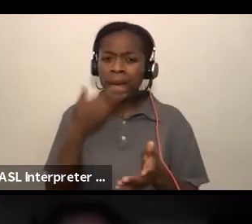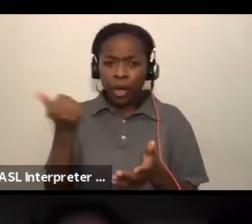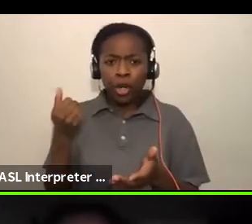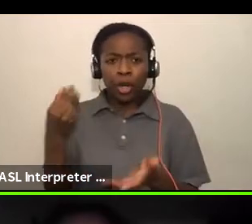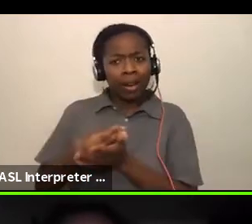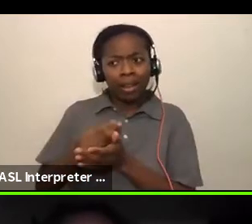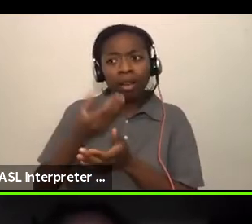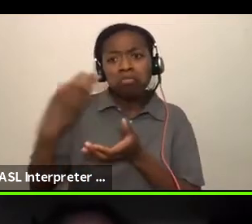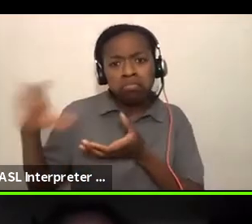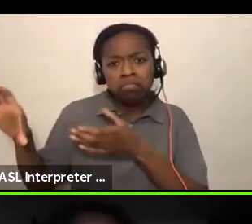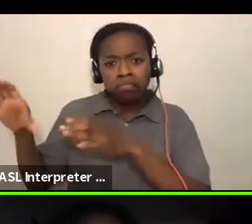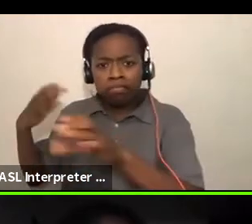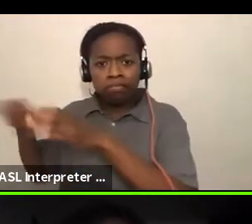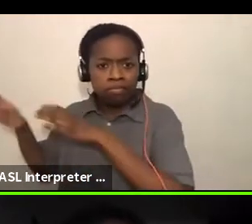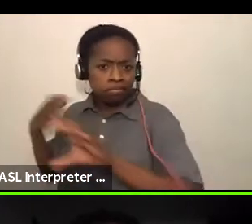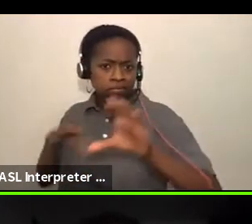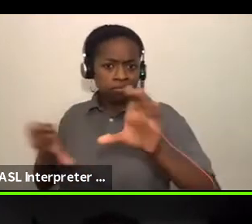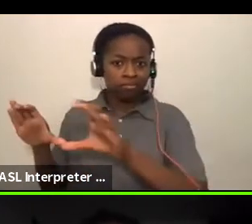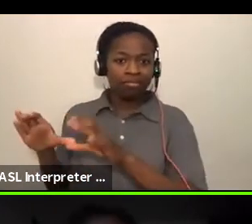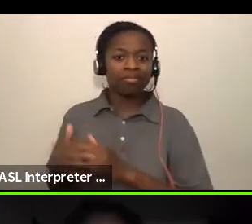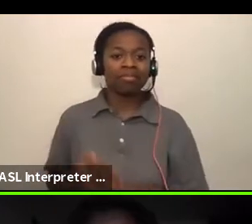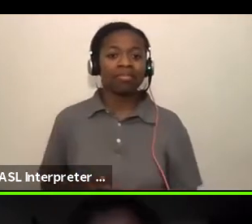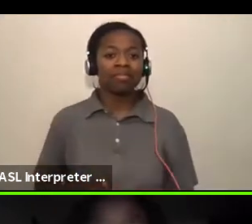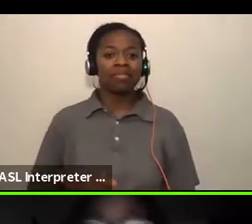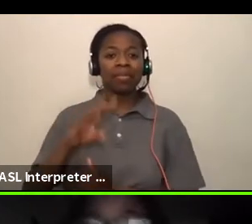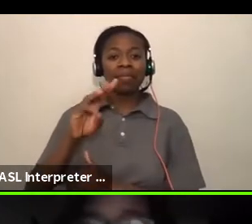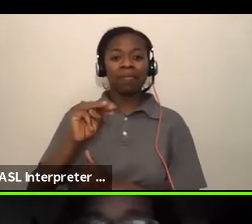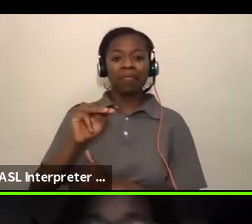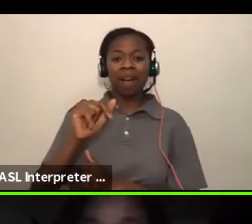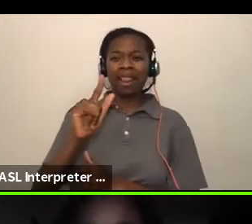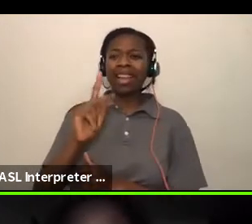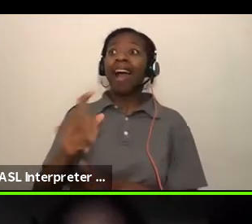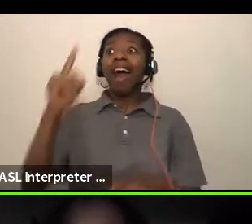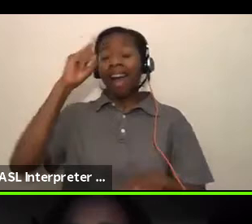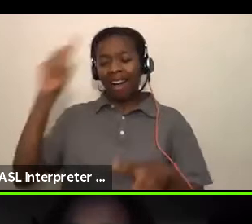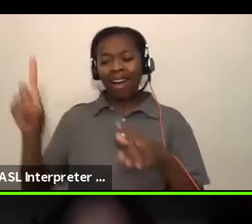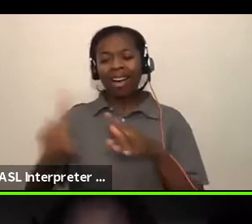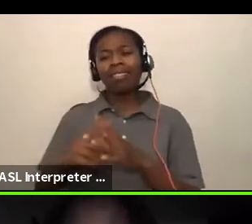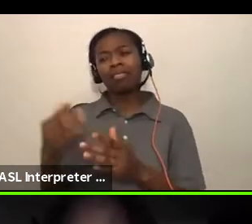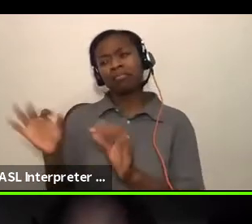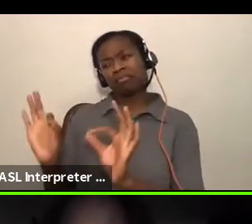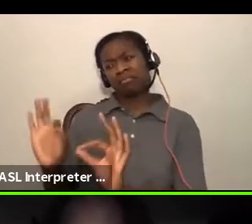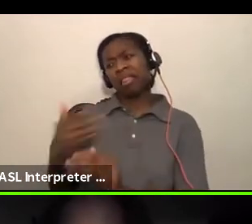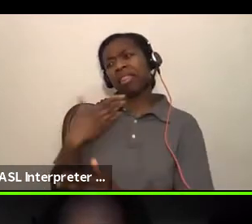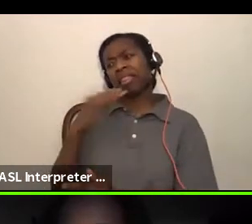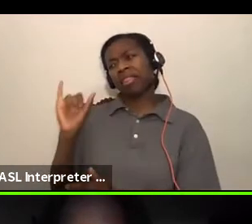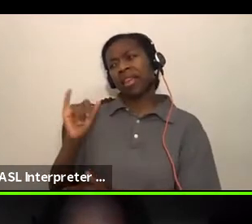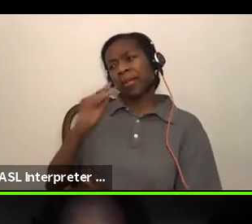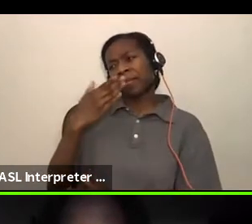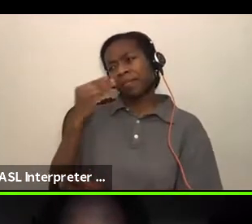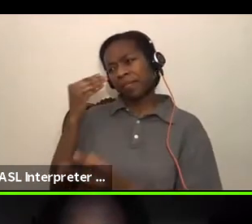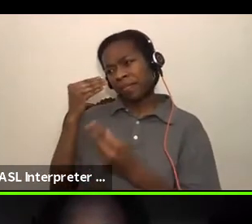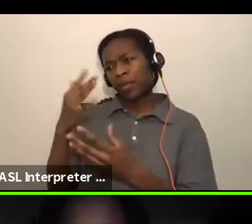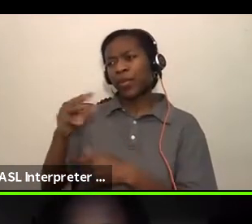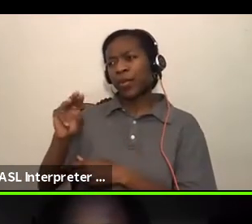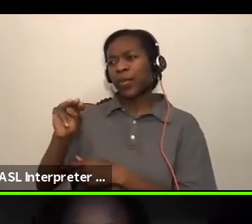I found my point, that was beautiful. I also just have a special appreciation for